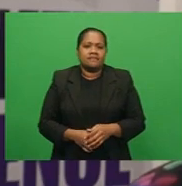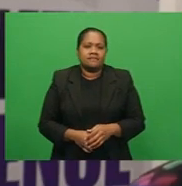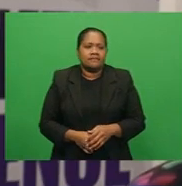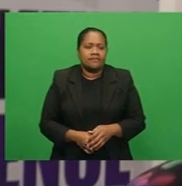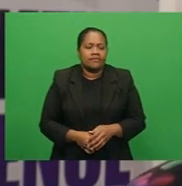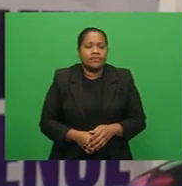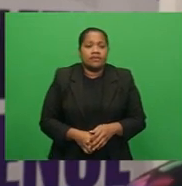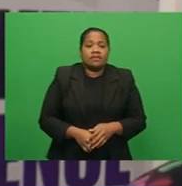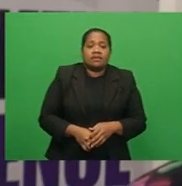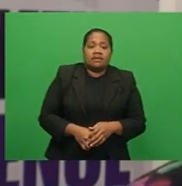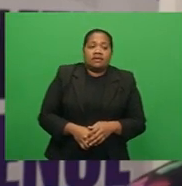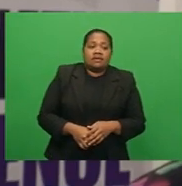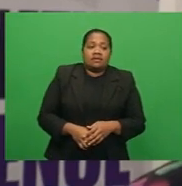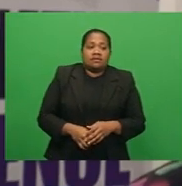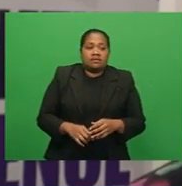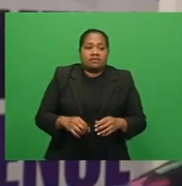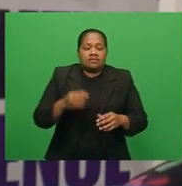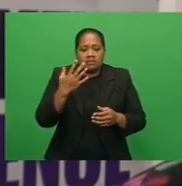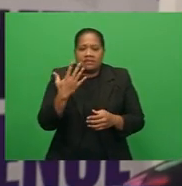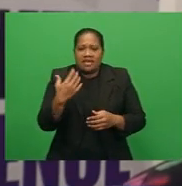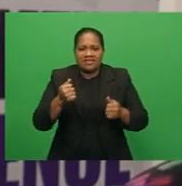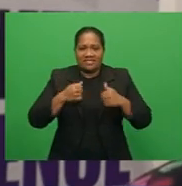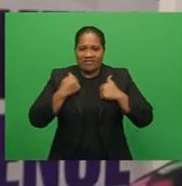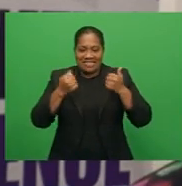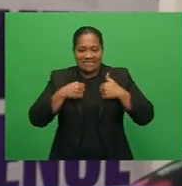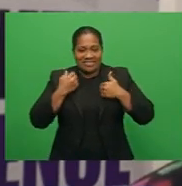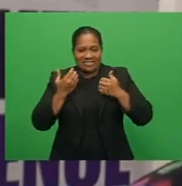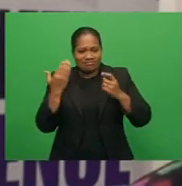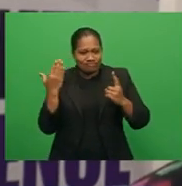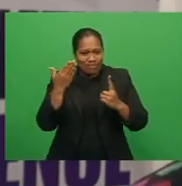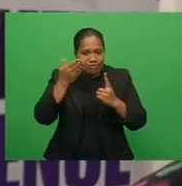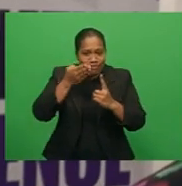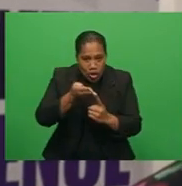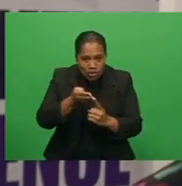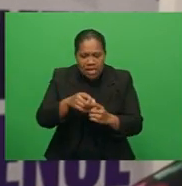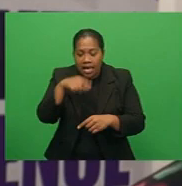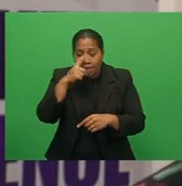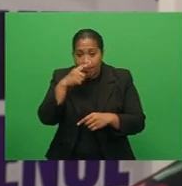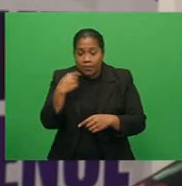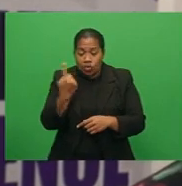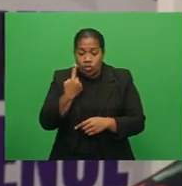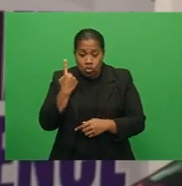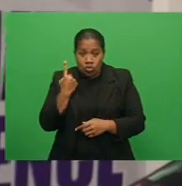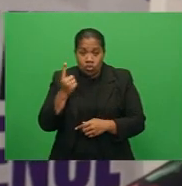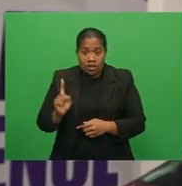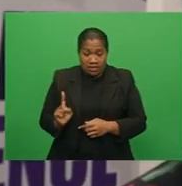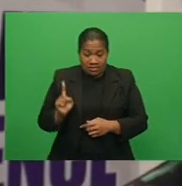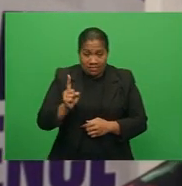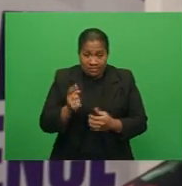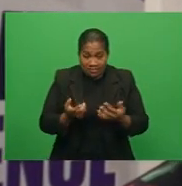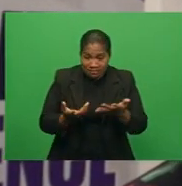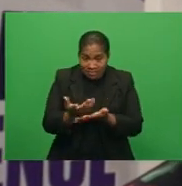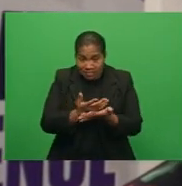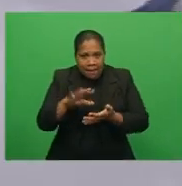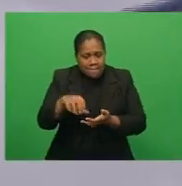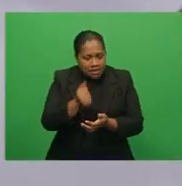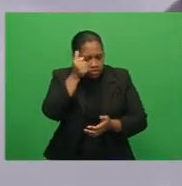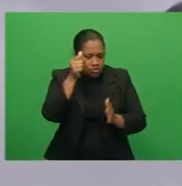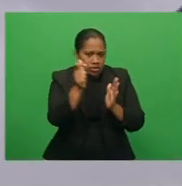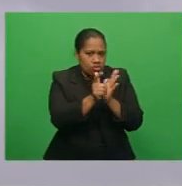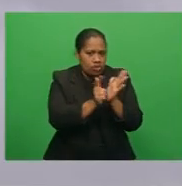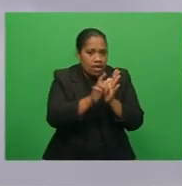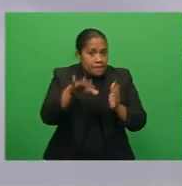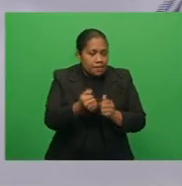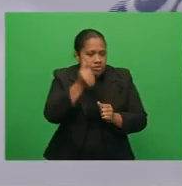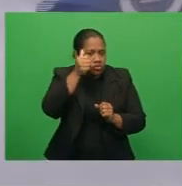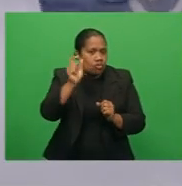victim-centered, survivor-centered approach. The people who are dealing with it must know the law, they must know the dynamics around it.